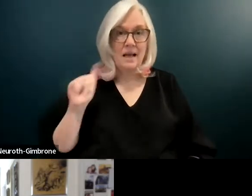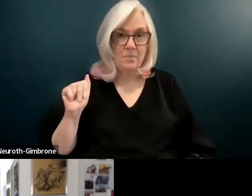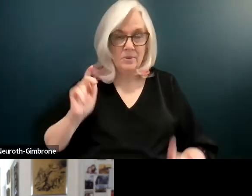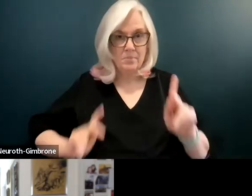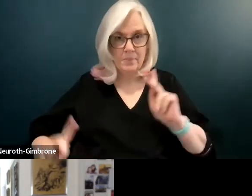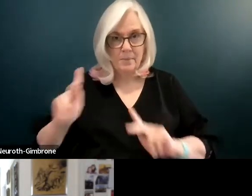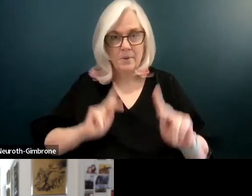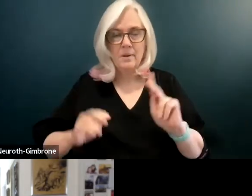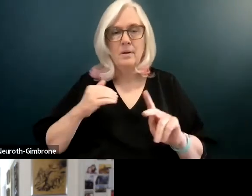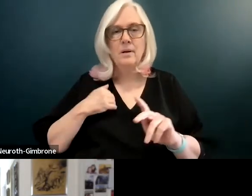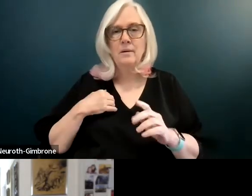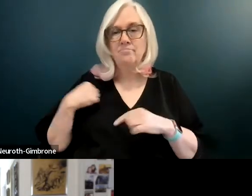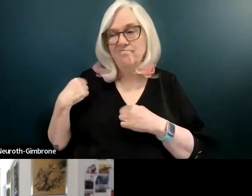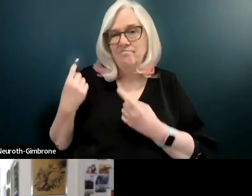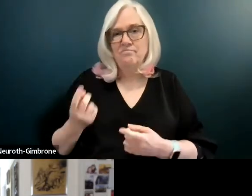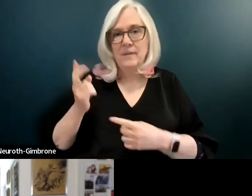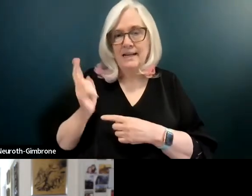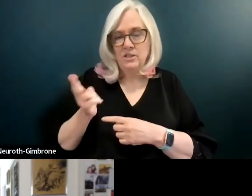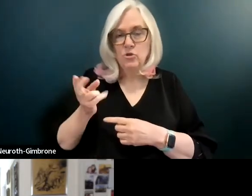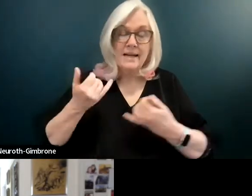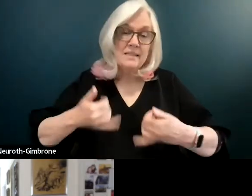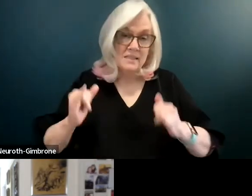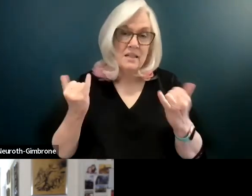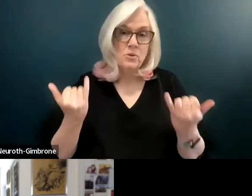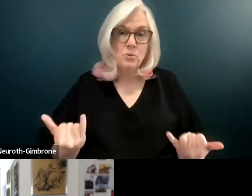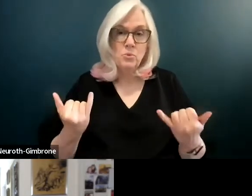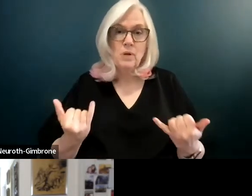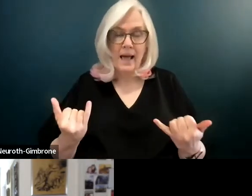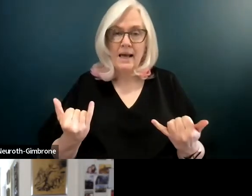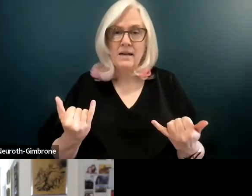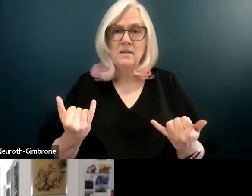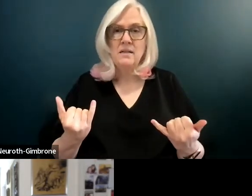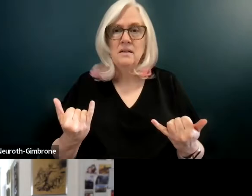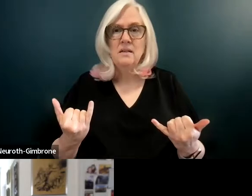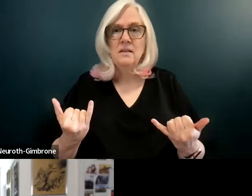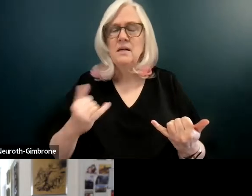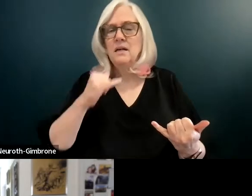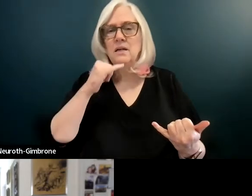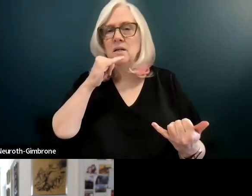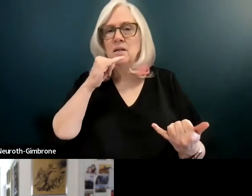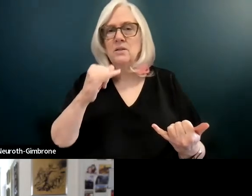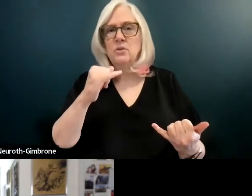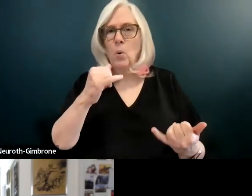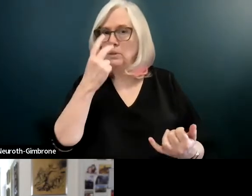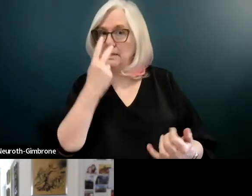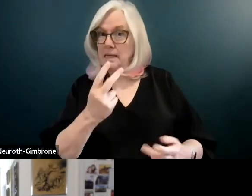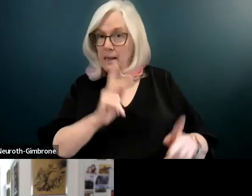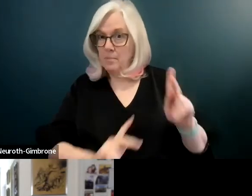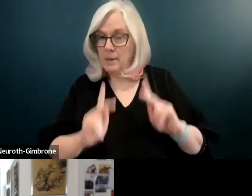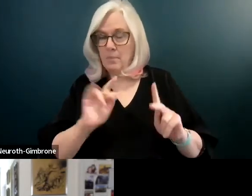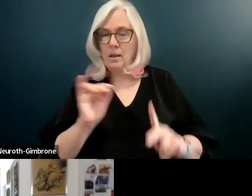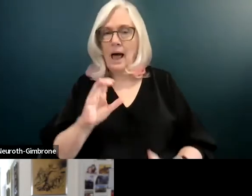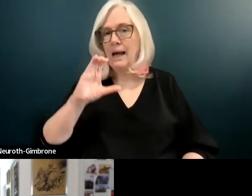have historically, and still today, not necessarily seen people like Caitlin.